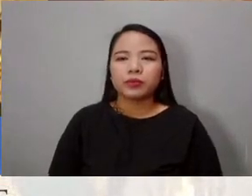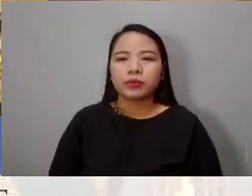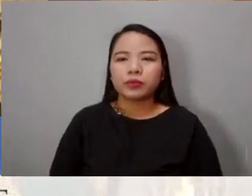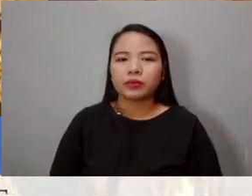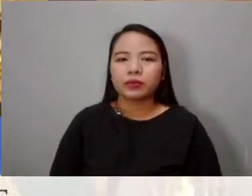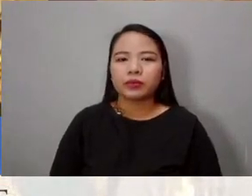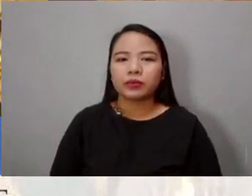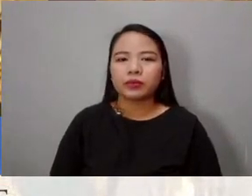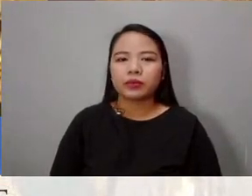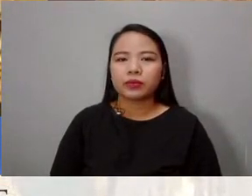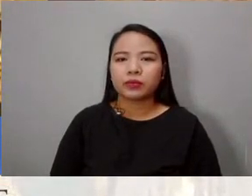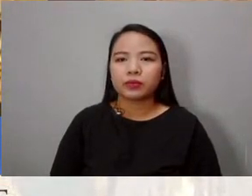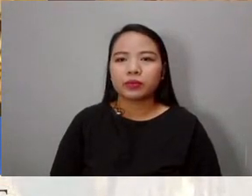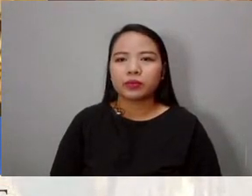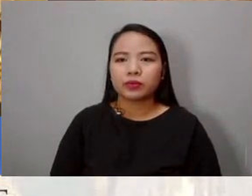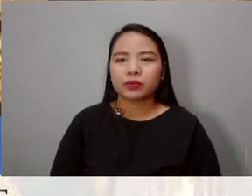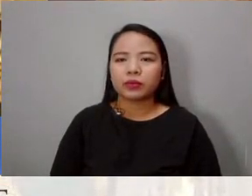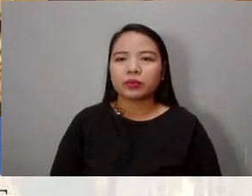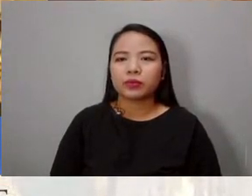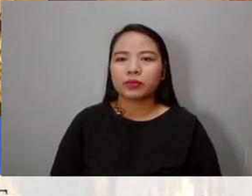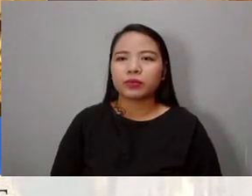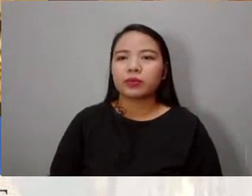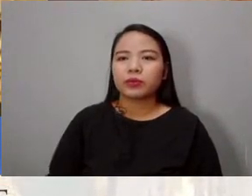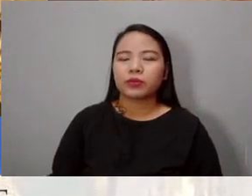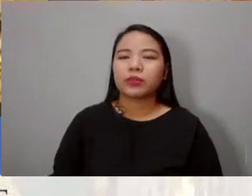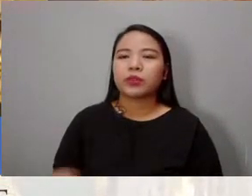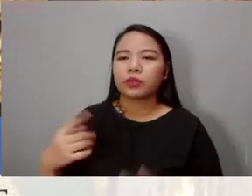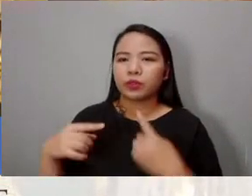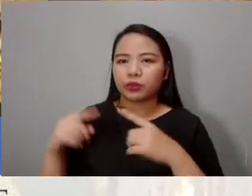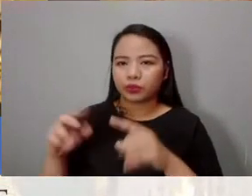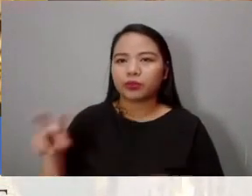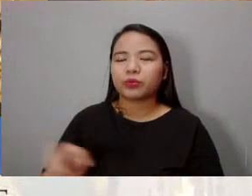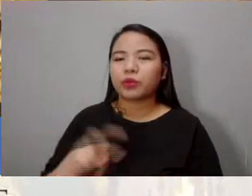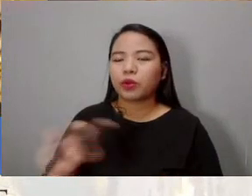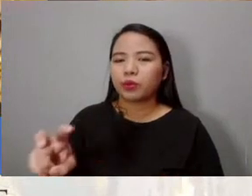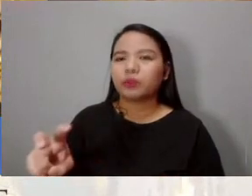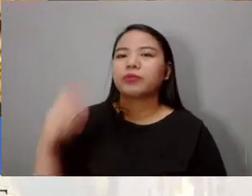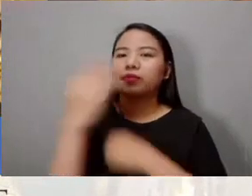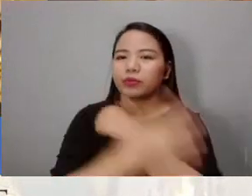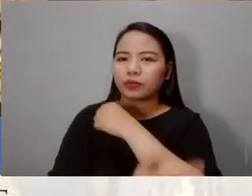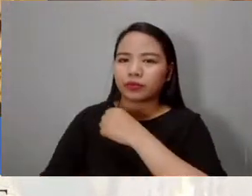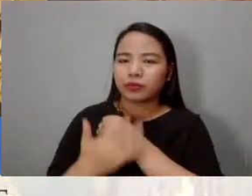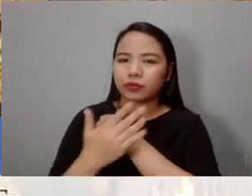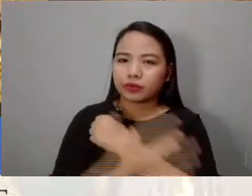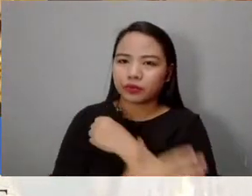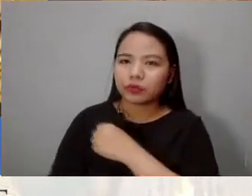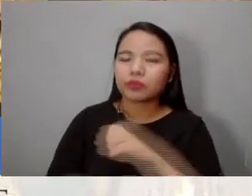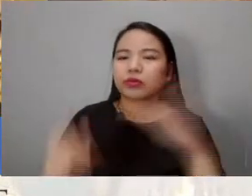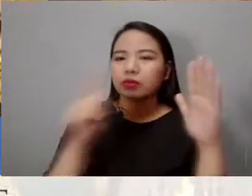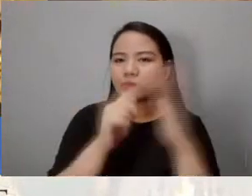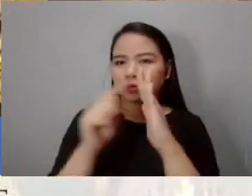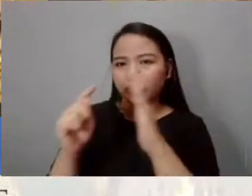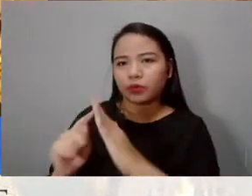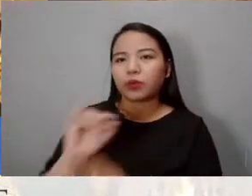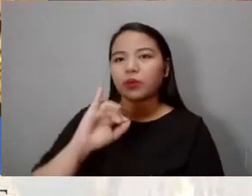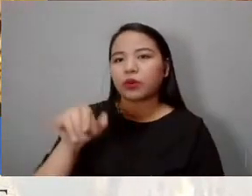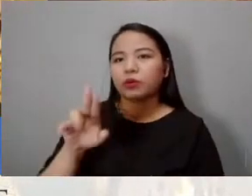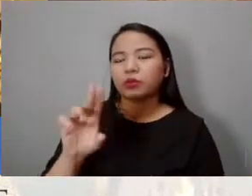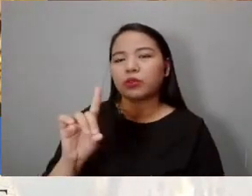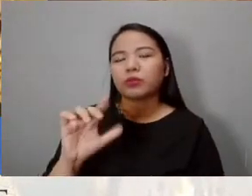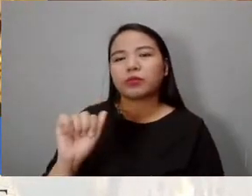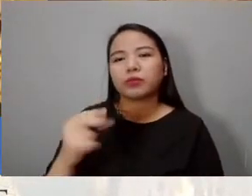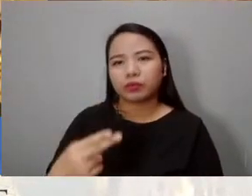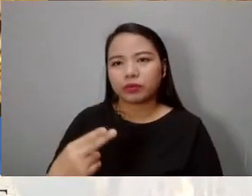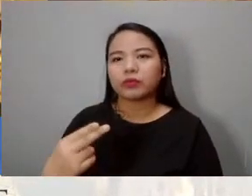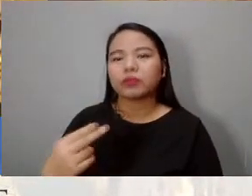Mary set out and traveled to the hill country in haste to a town of Judah, where she entered